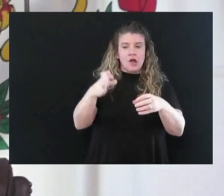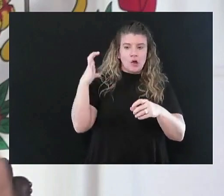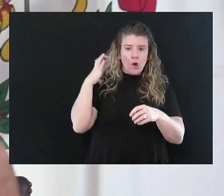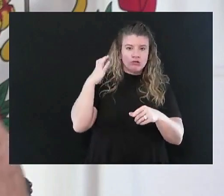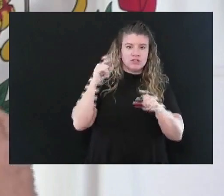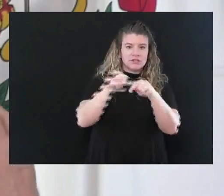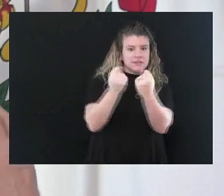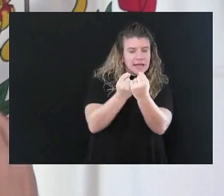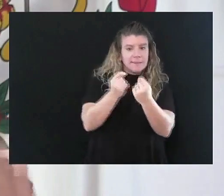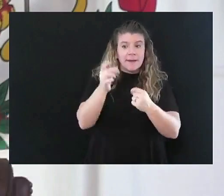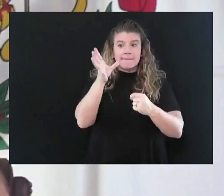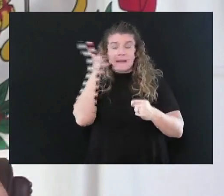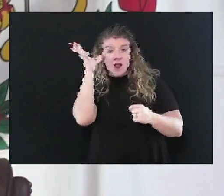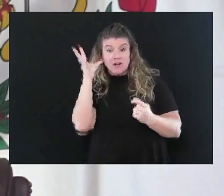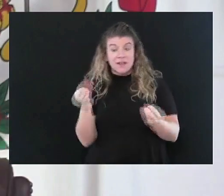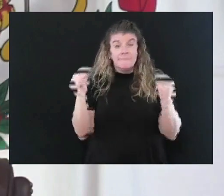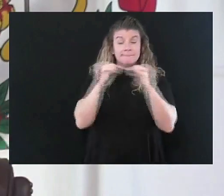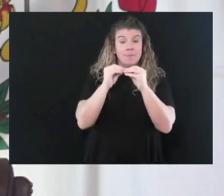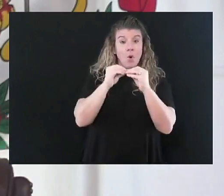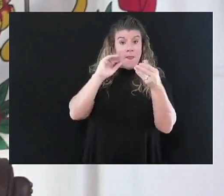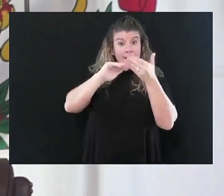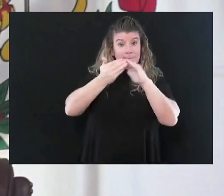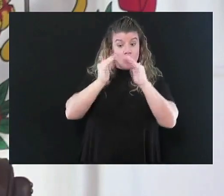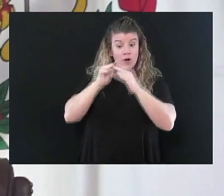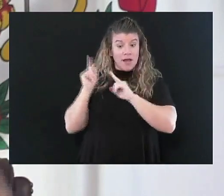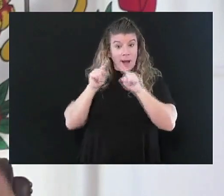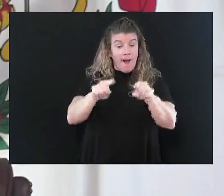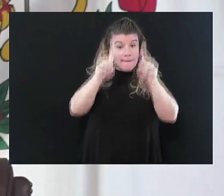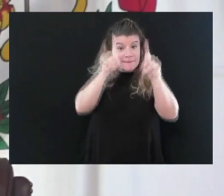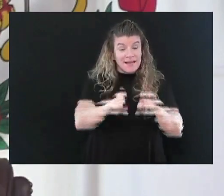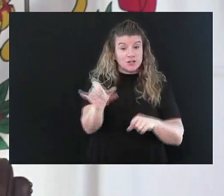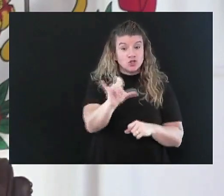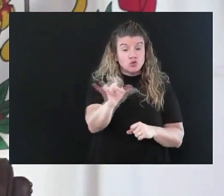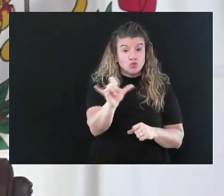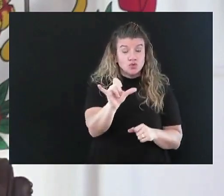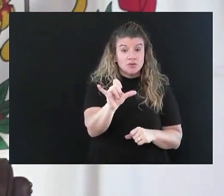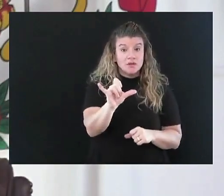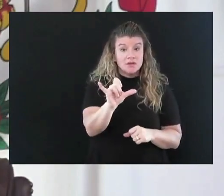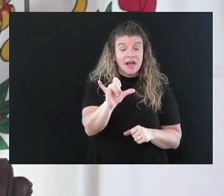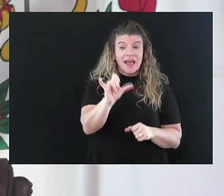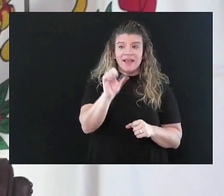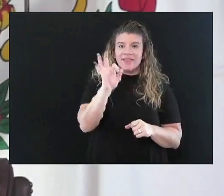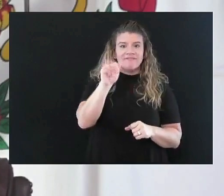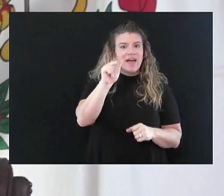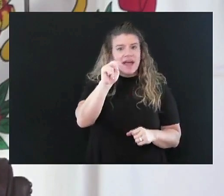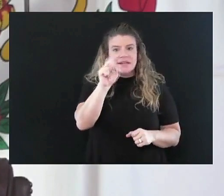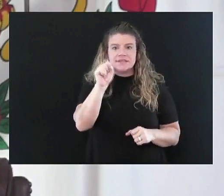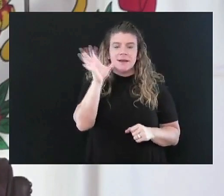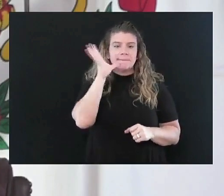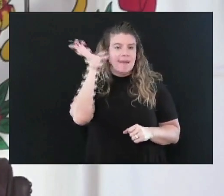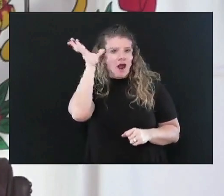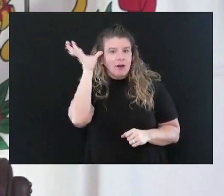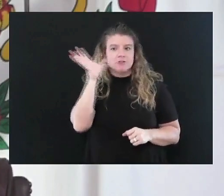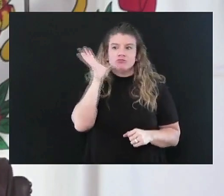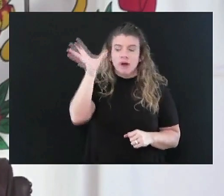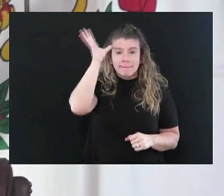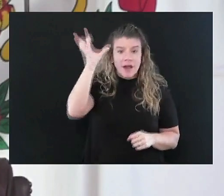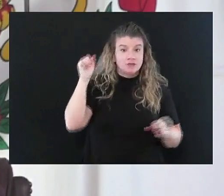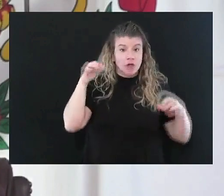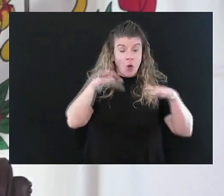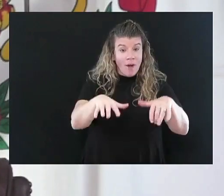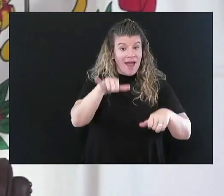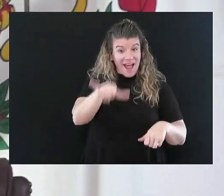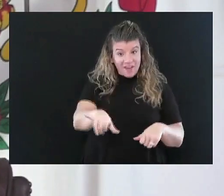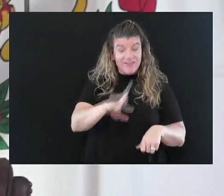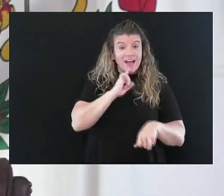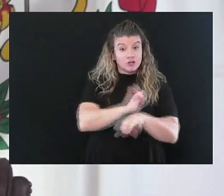tested, but really way beyond that, their parents, the fans, if that really